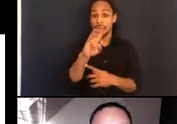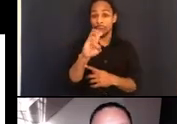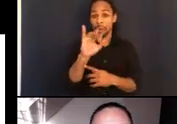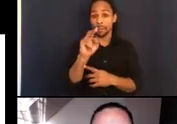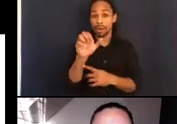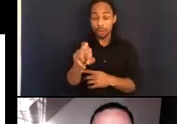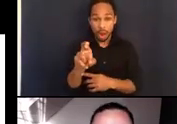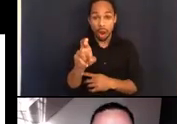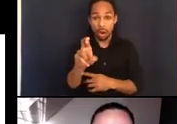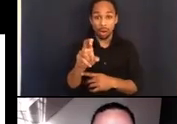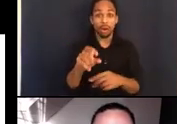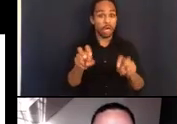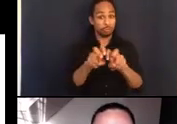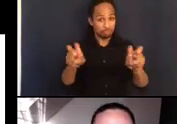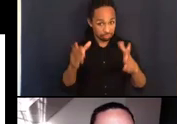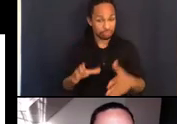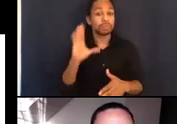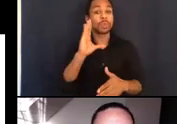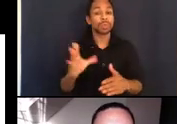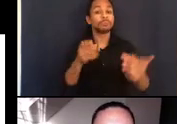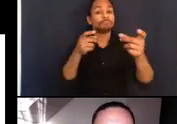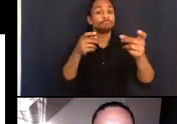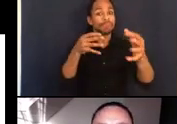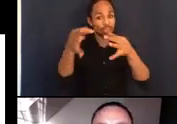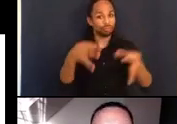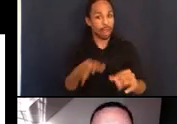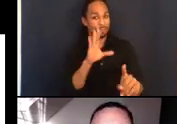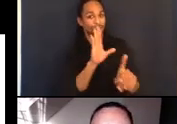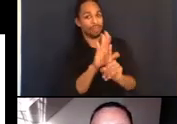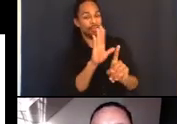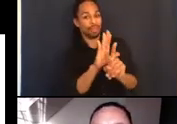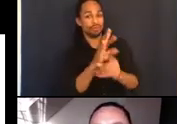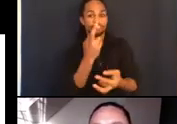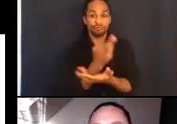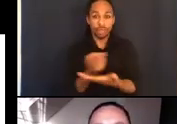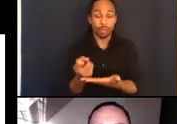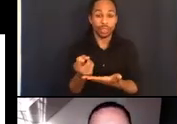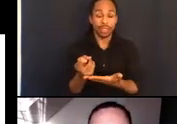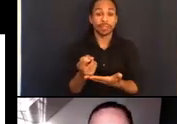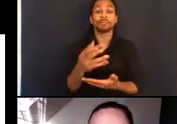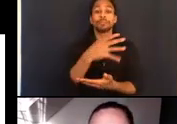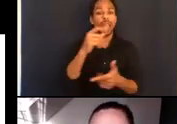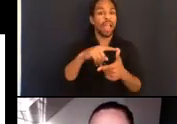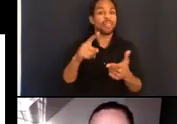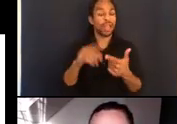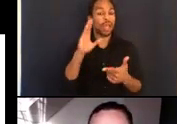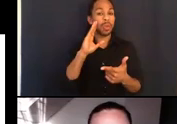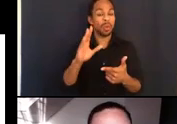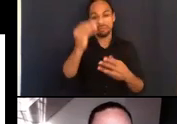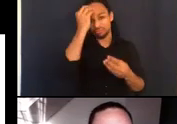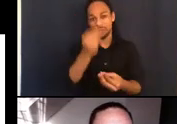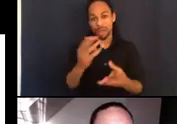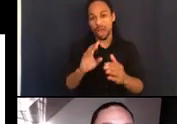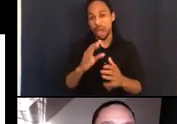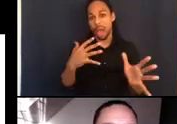resources available at structuralcompetency.org. Then panelists will give 5-minute updates about innovations and opportunities in policy and